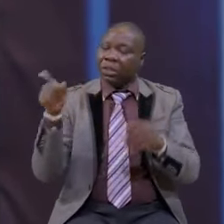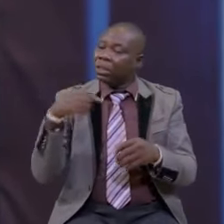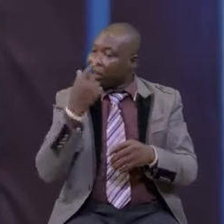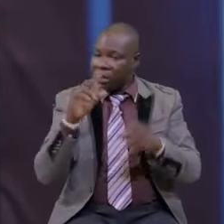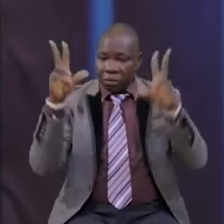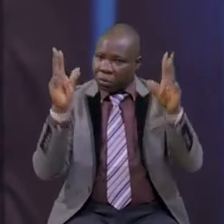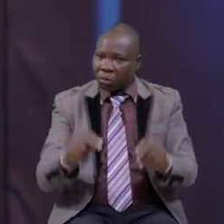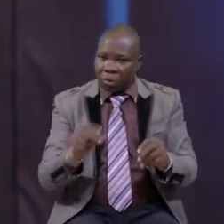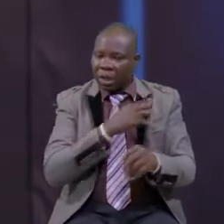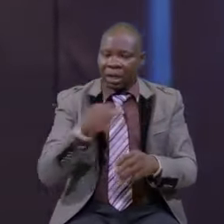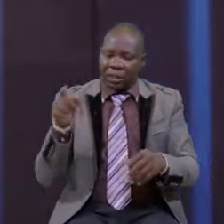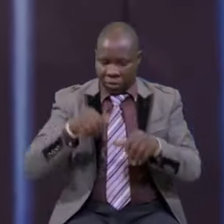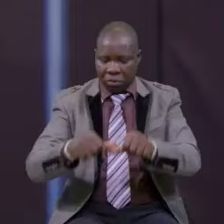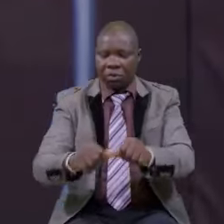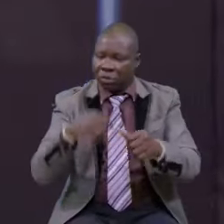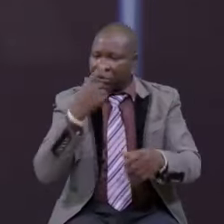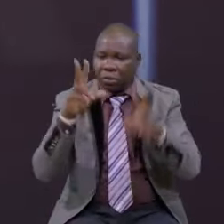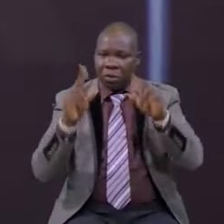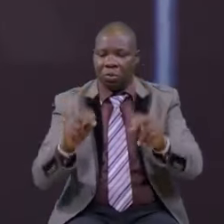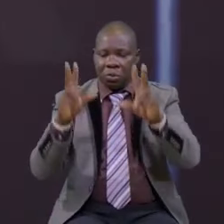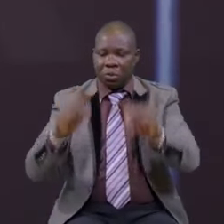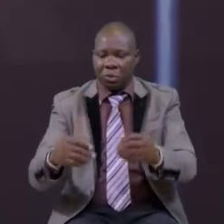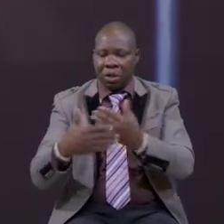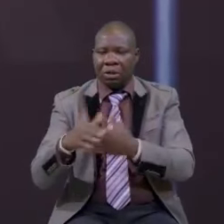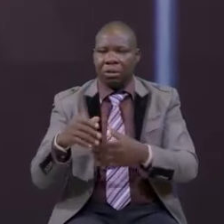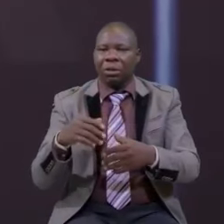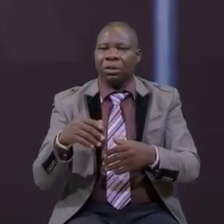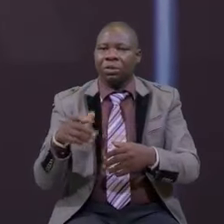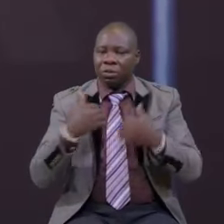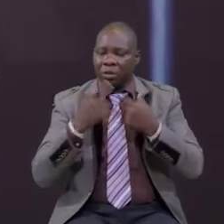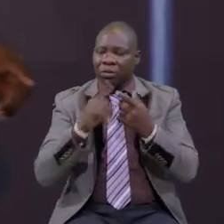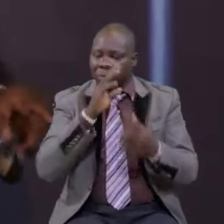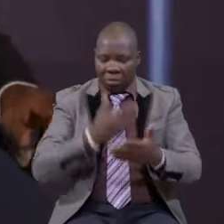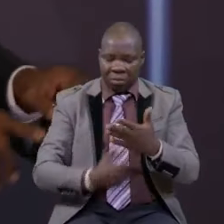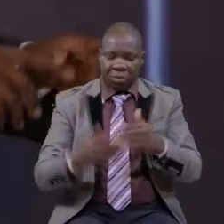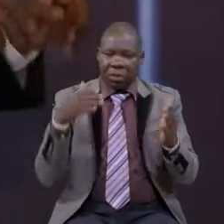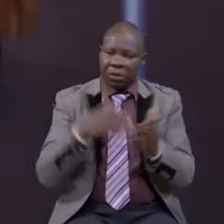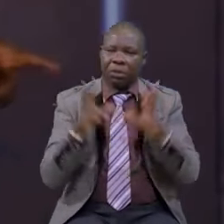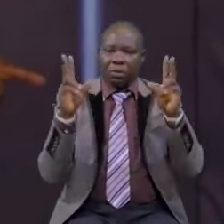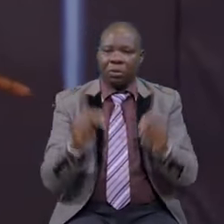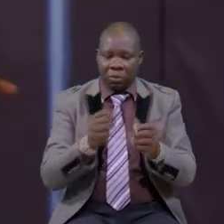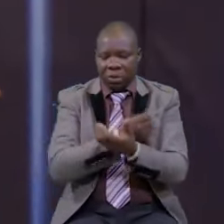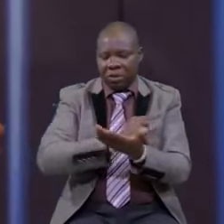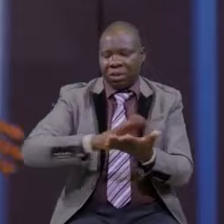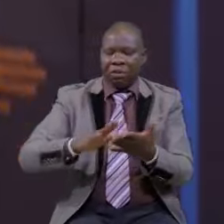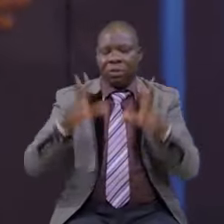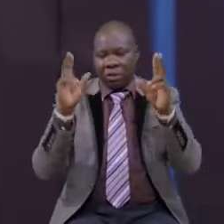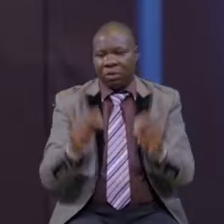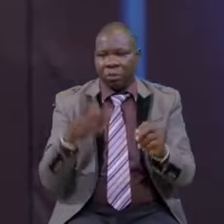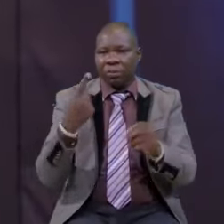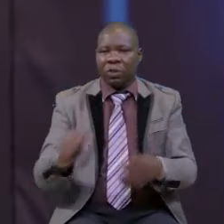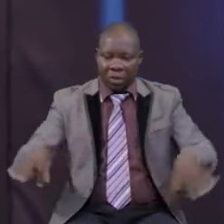on saying, nay, nay, nay, how to be born again, nay, how to be sanctified, nay, the importance and